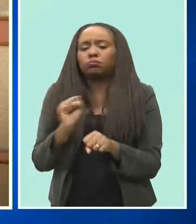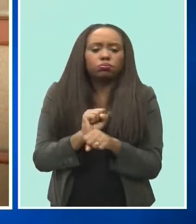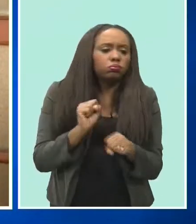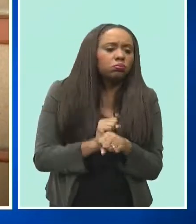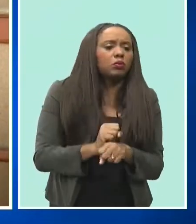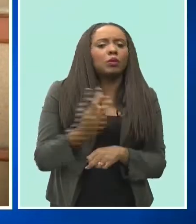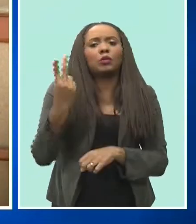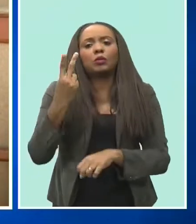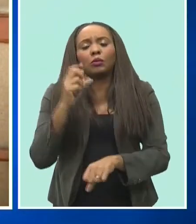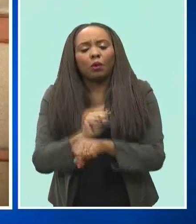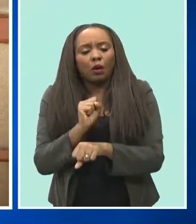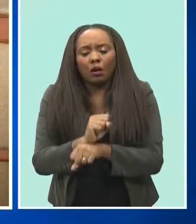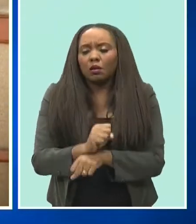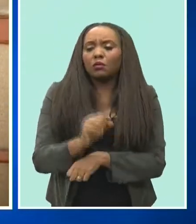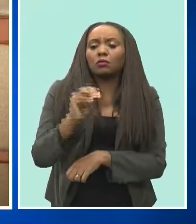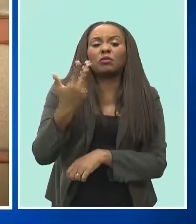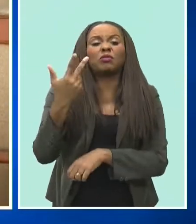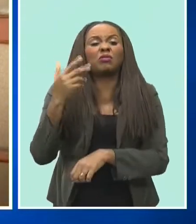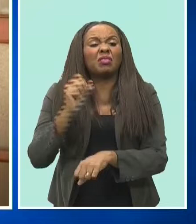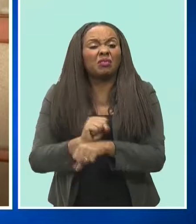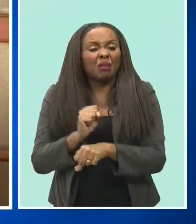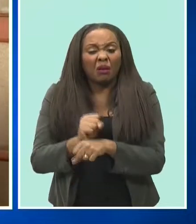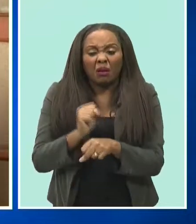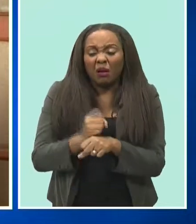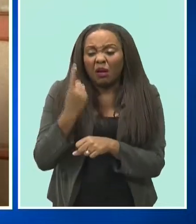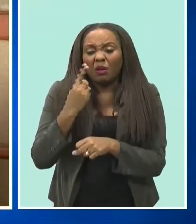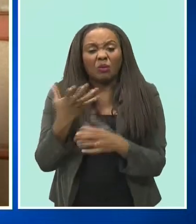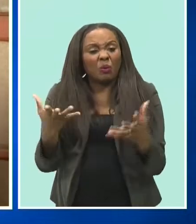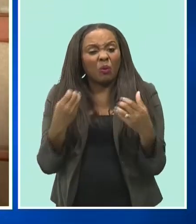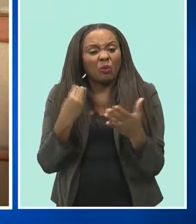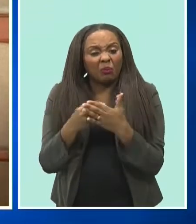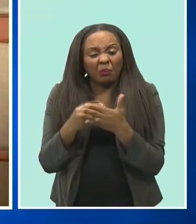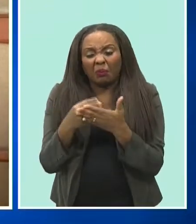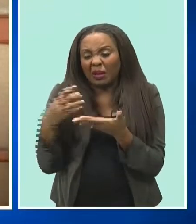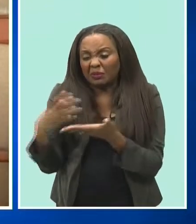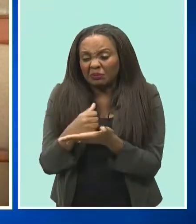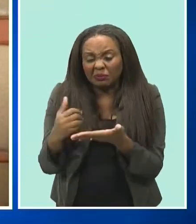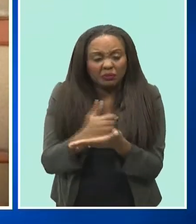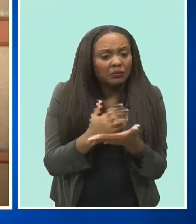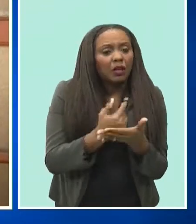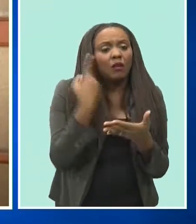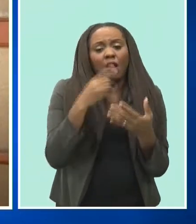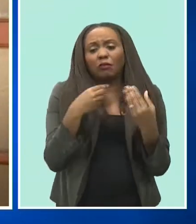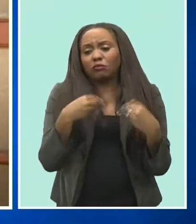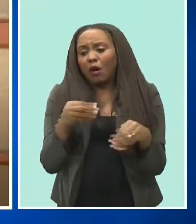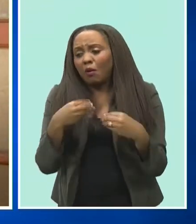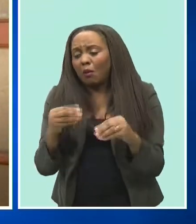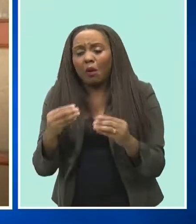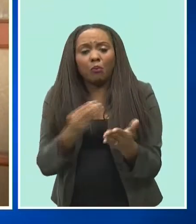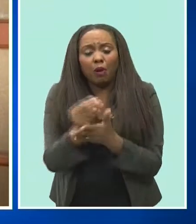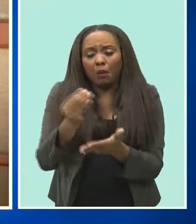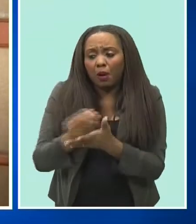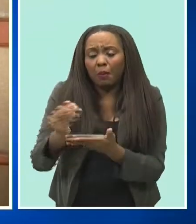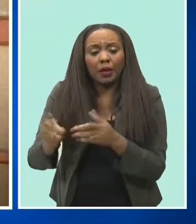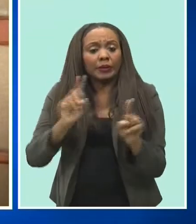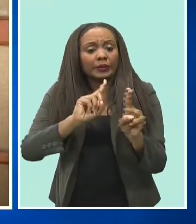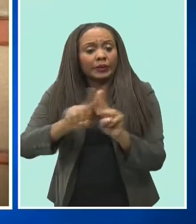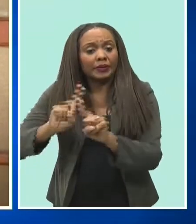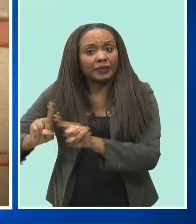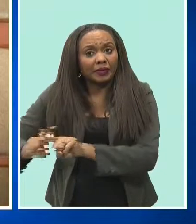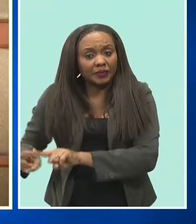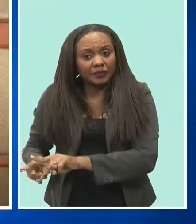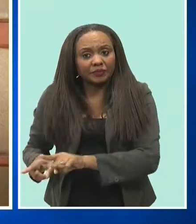3 jobs to be able to get that money that is required to do all that they want for Christmas. But at the same